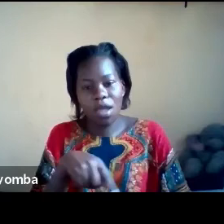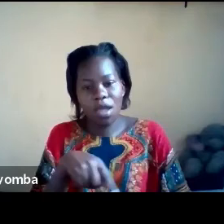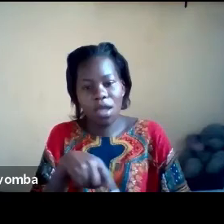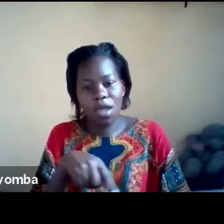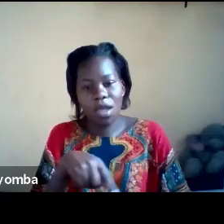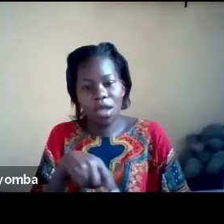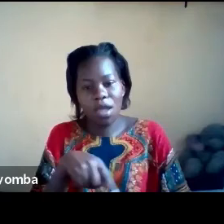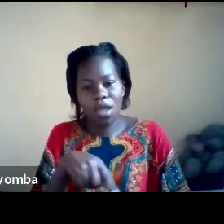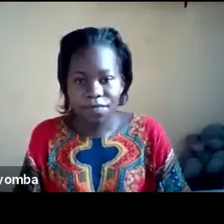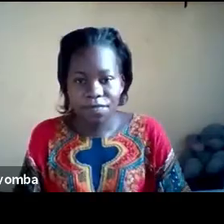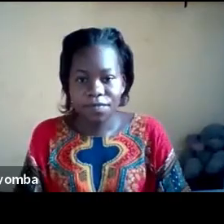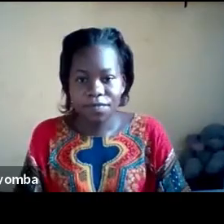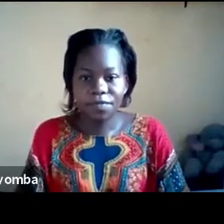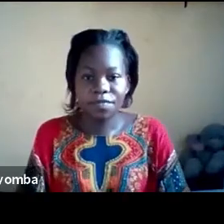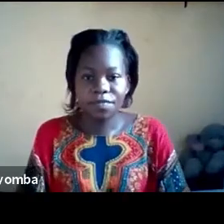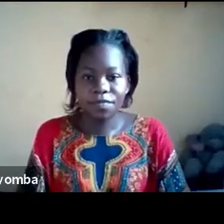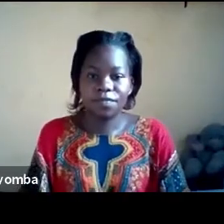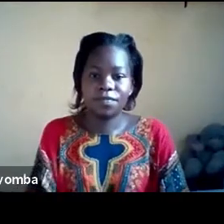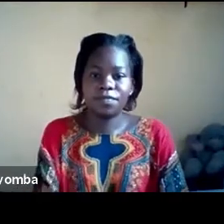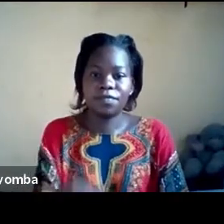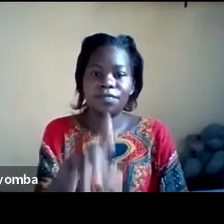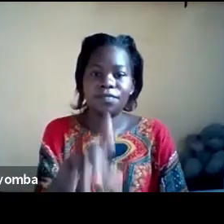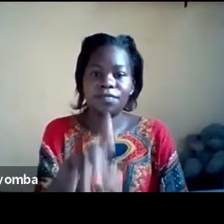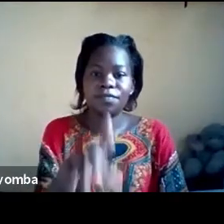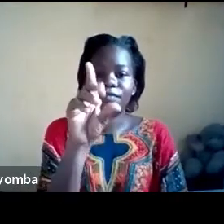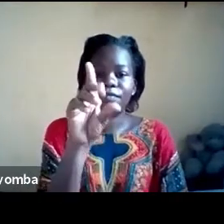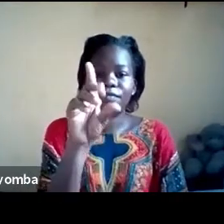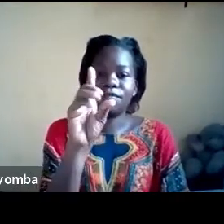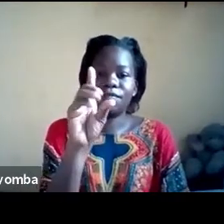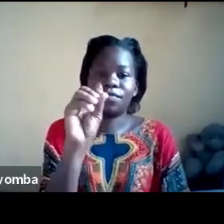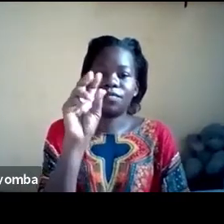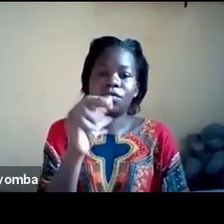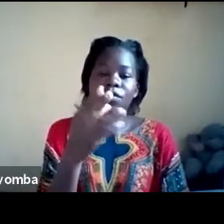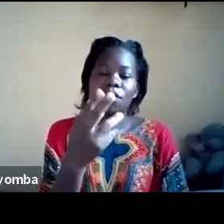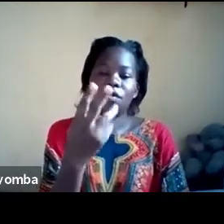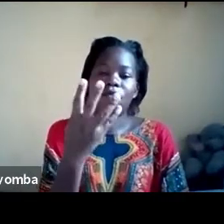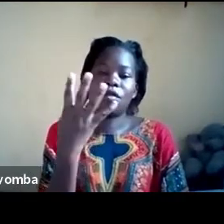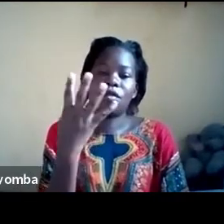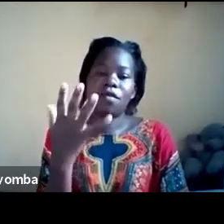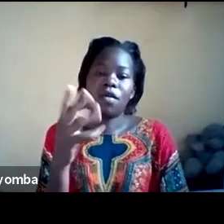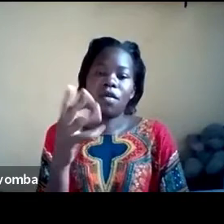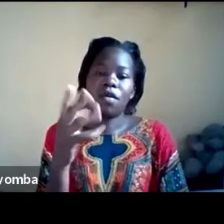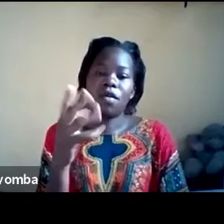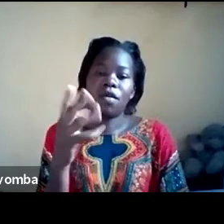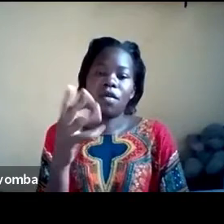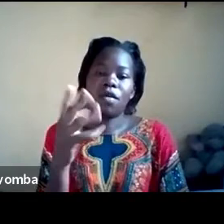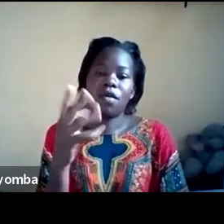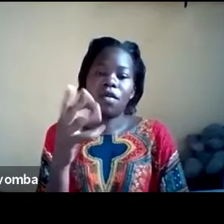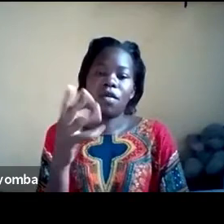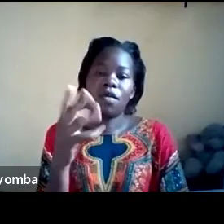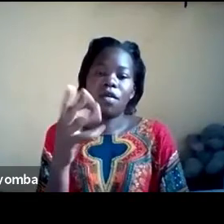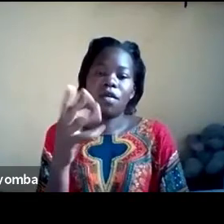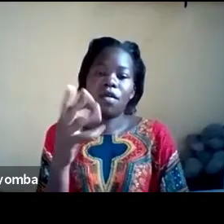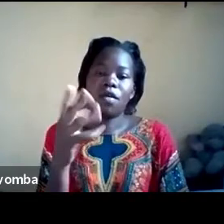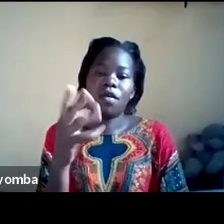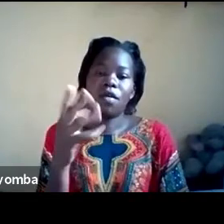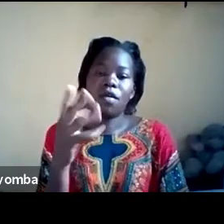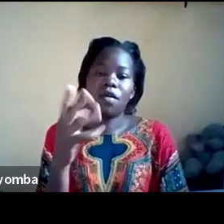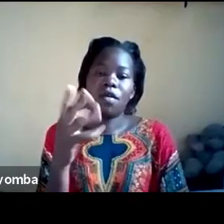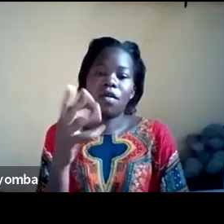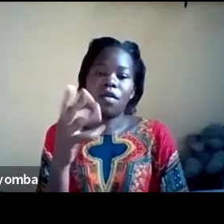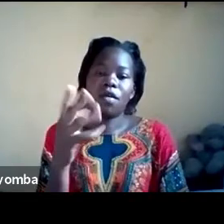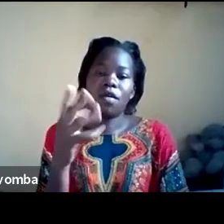to Dawn. The question is from James Muhindo. Thank you, panelists, for the very insightful views. My